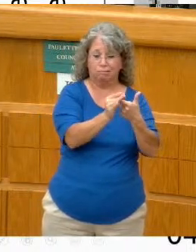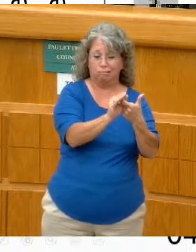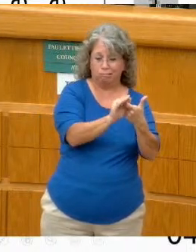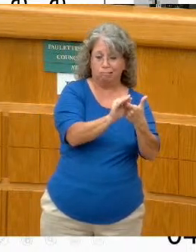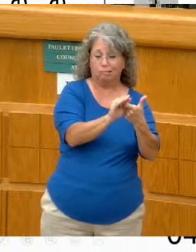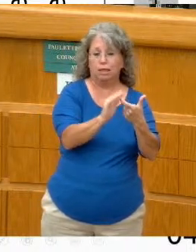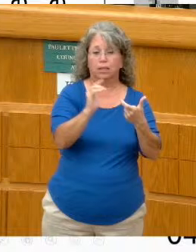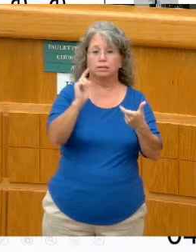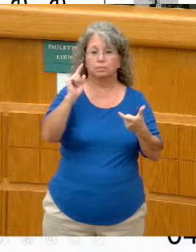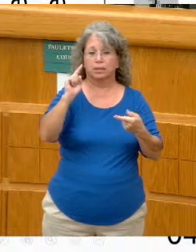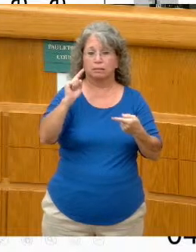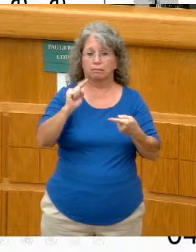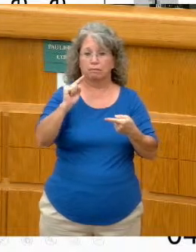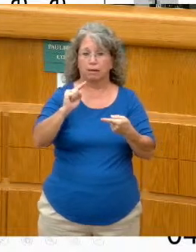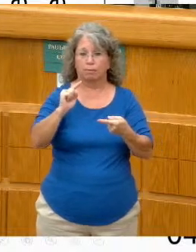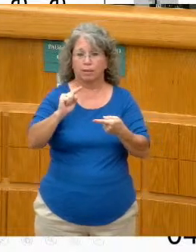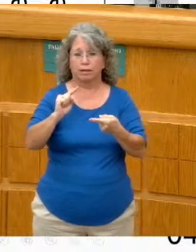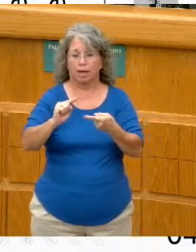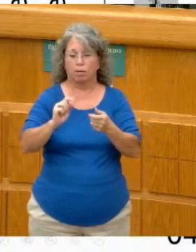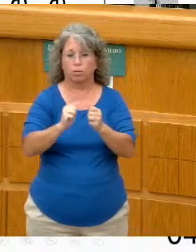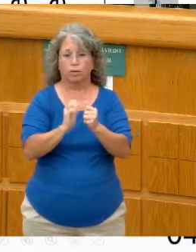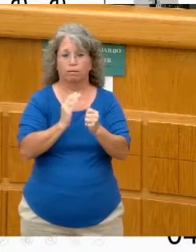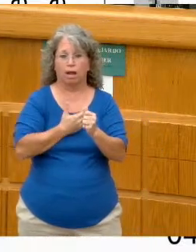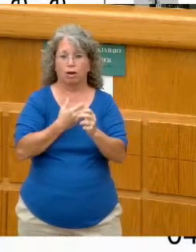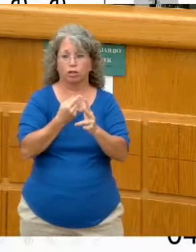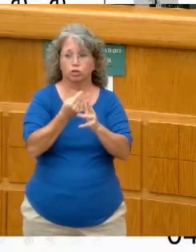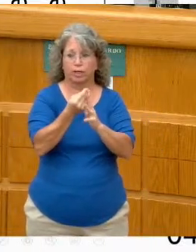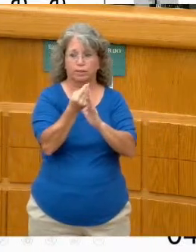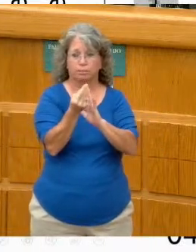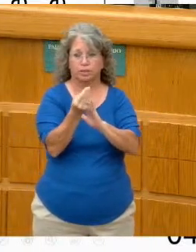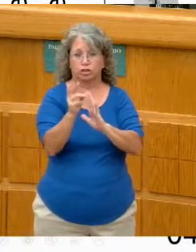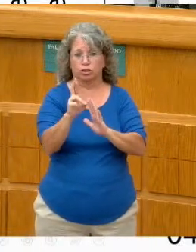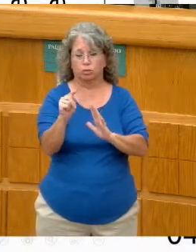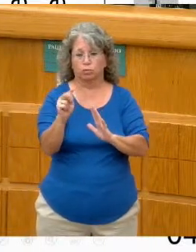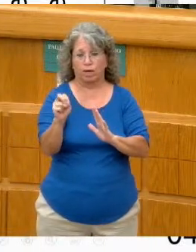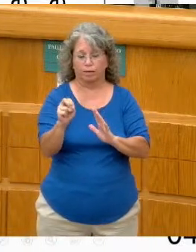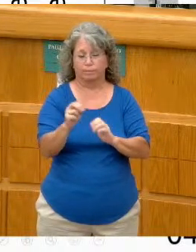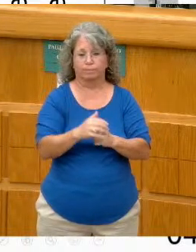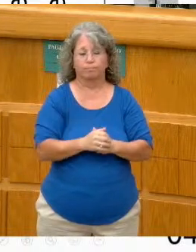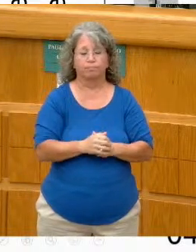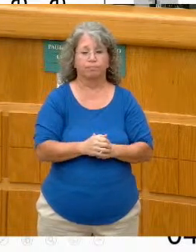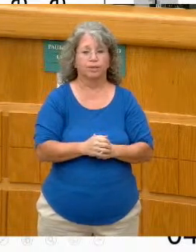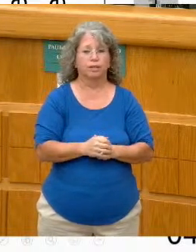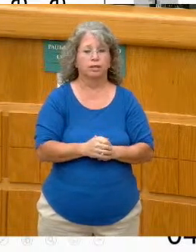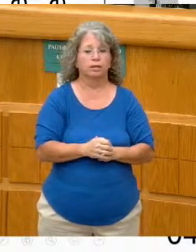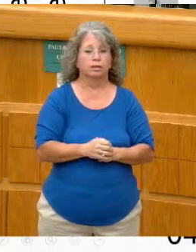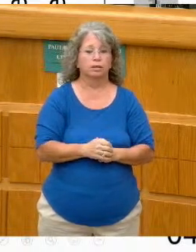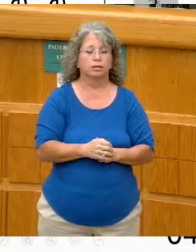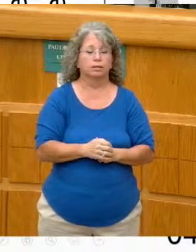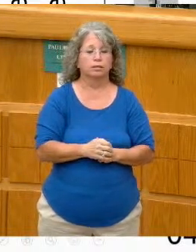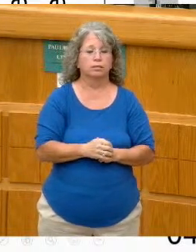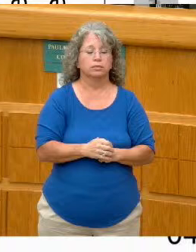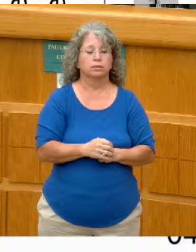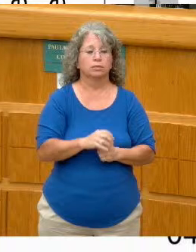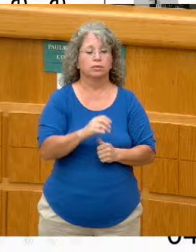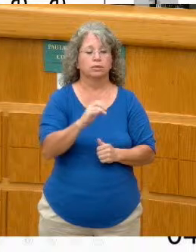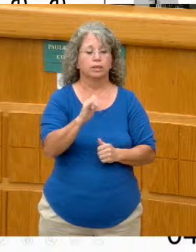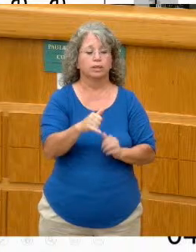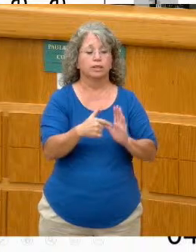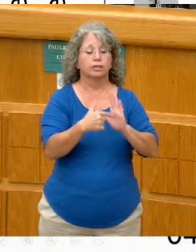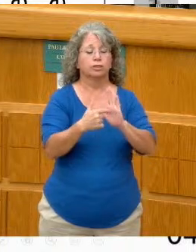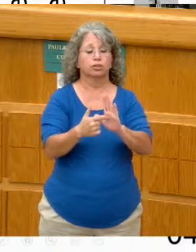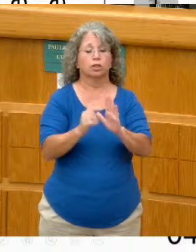slow increase in its estimated transmission rate. So this is a view of the model that's estimating that the present transmission rate in the coastal bend